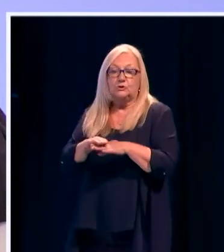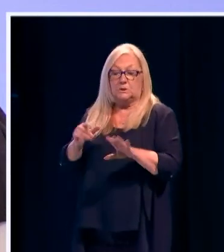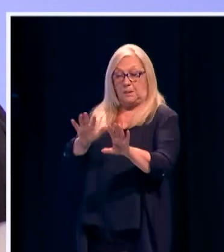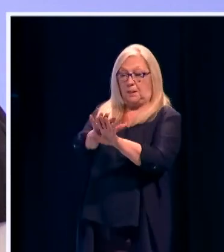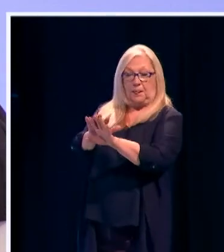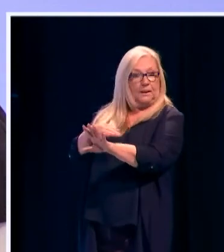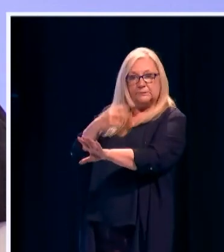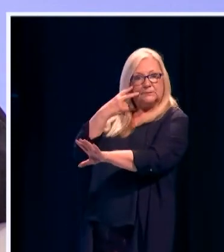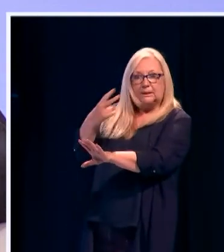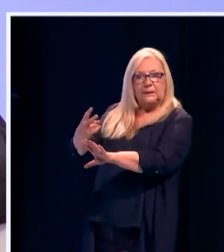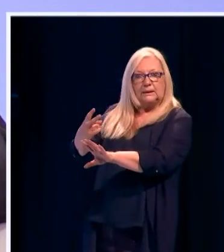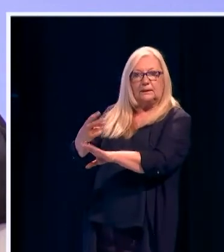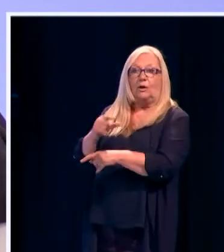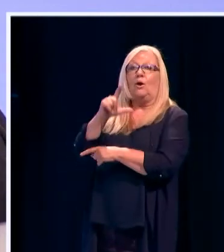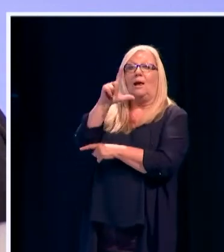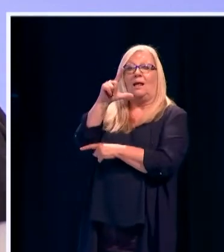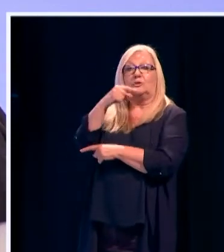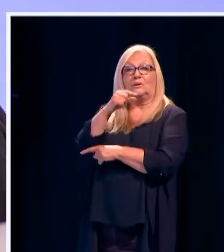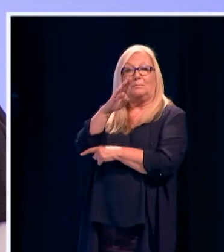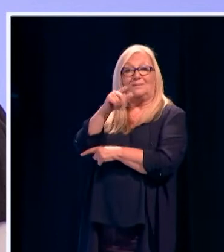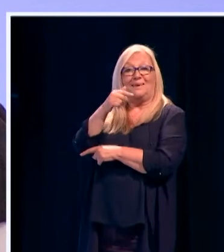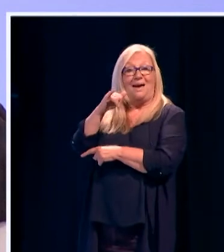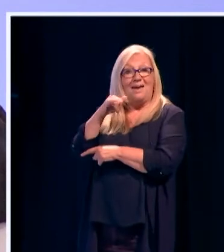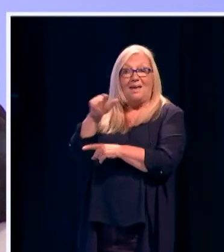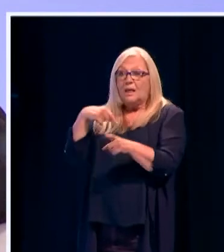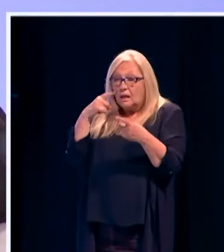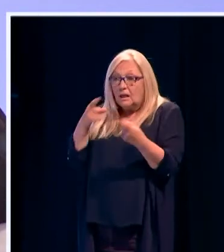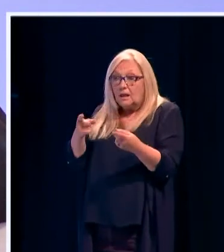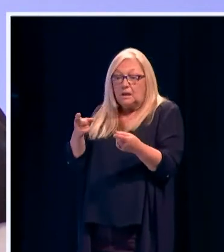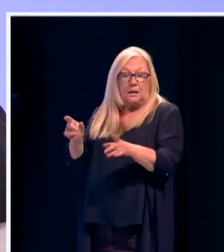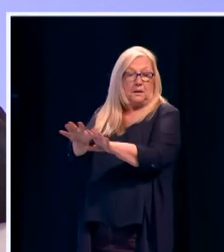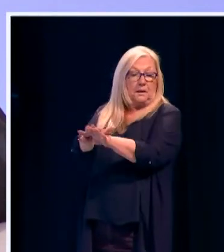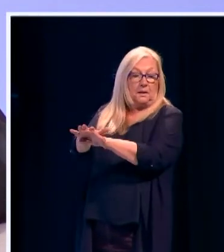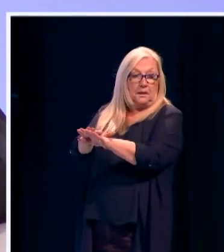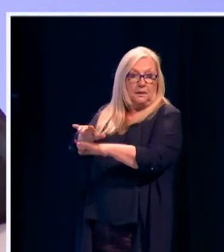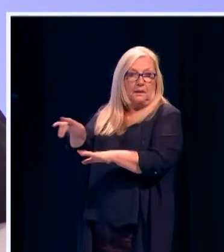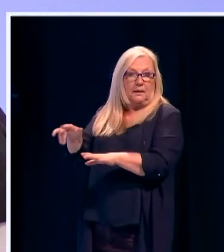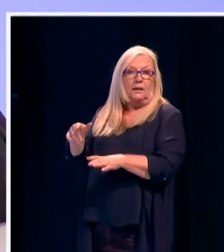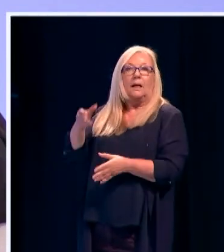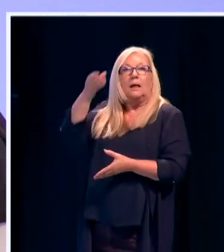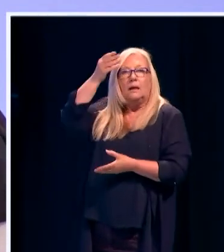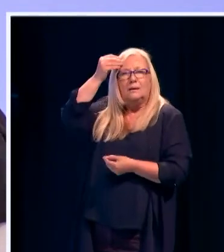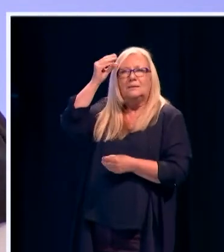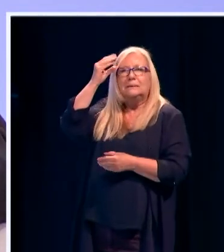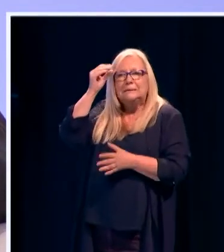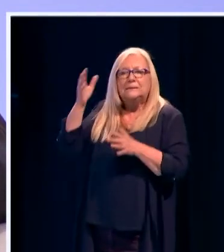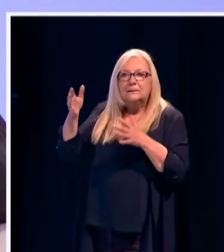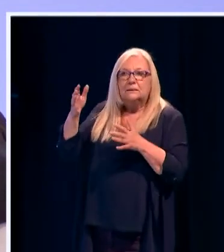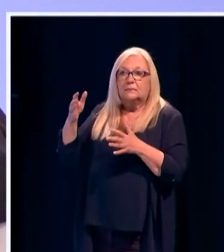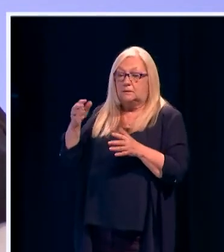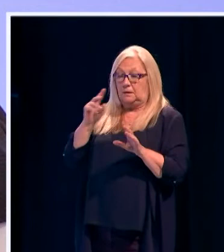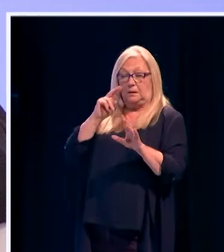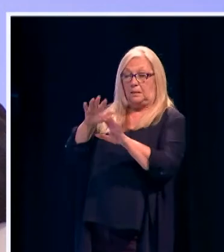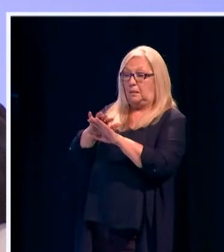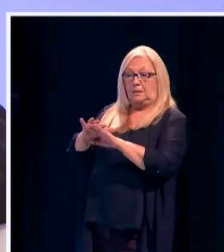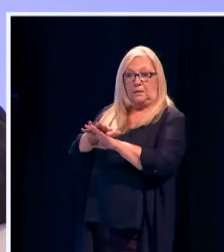that represent the LGBTI community, those that represent people with psychosocial intellectual disabilities. All across the